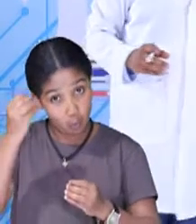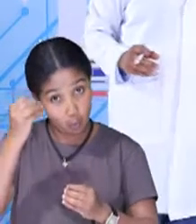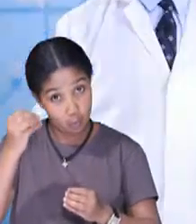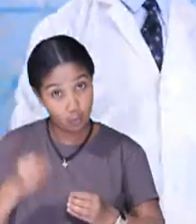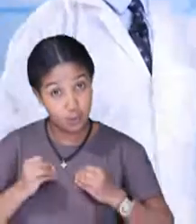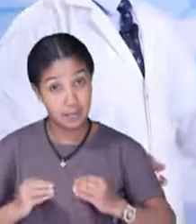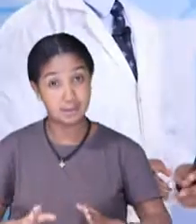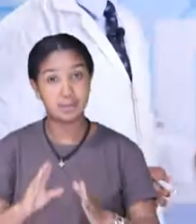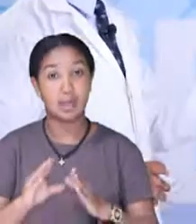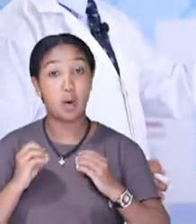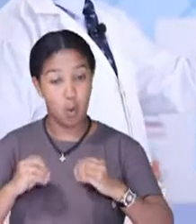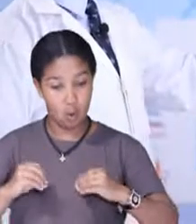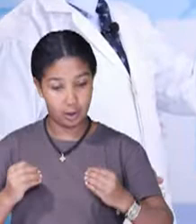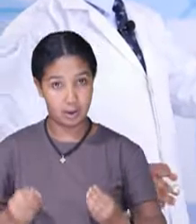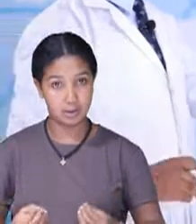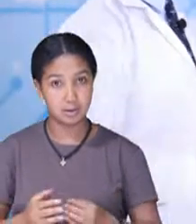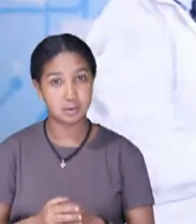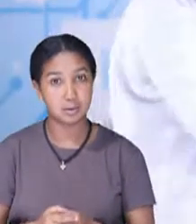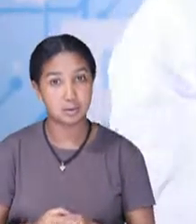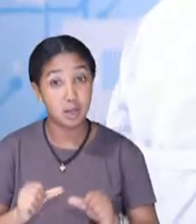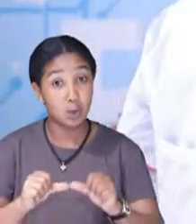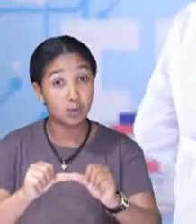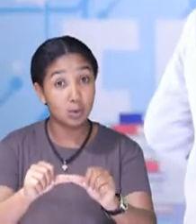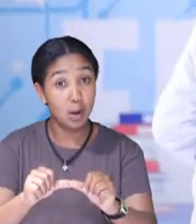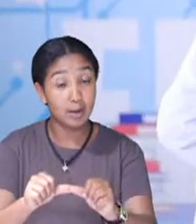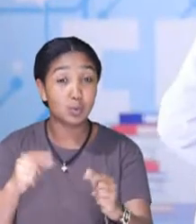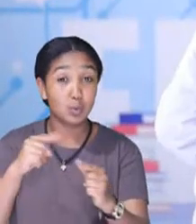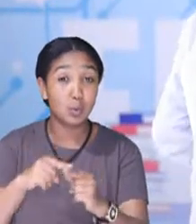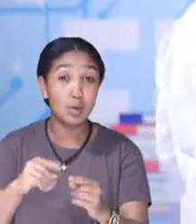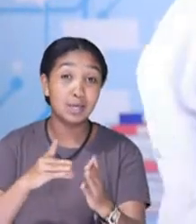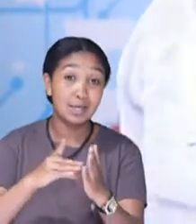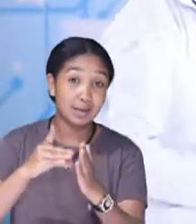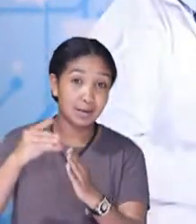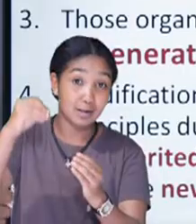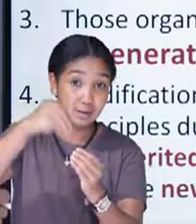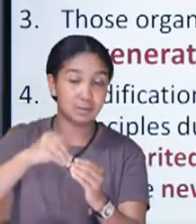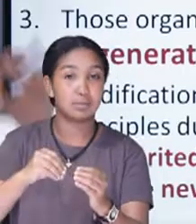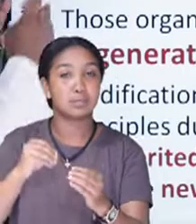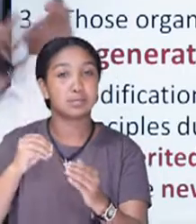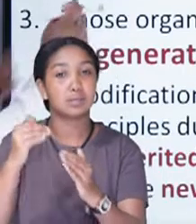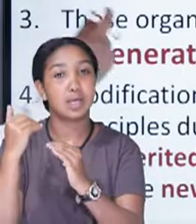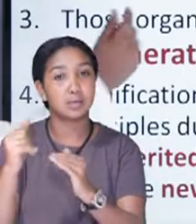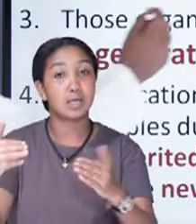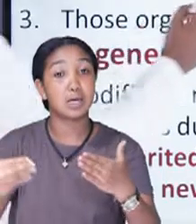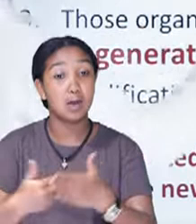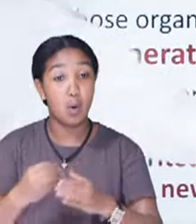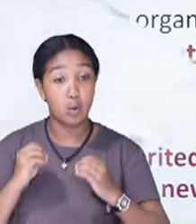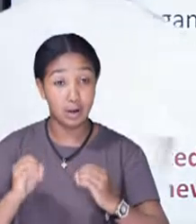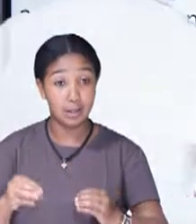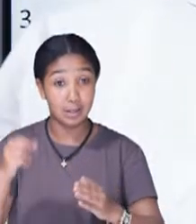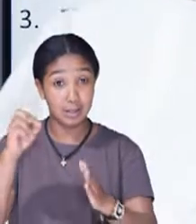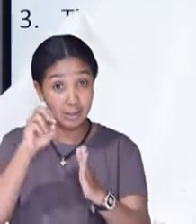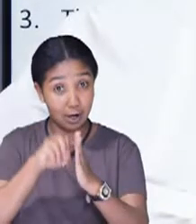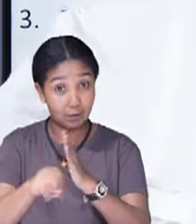their organs tend continually to increase in size, and new organs